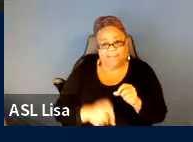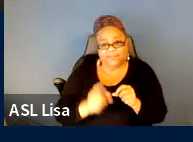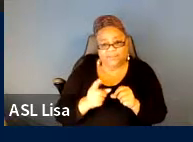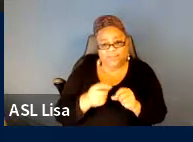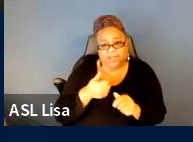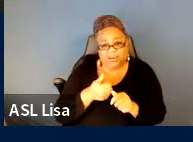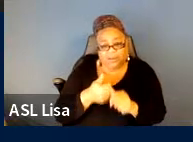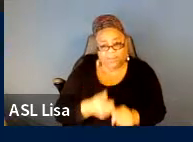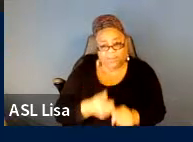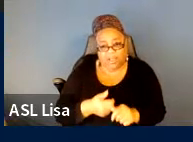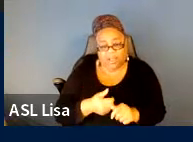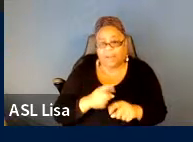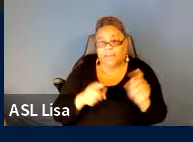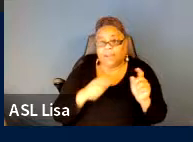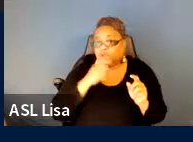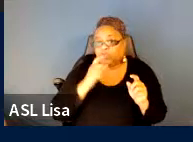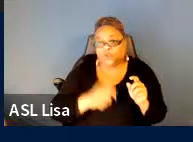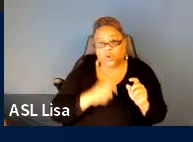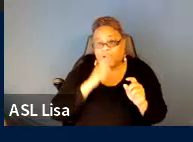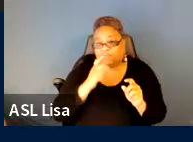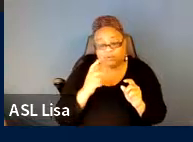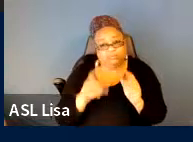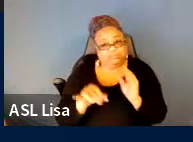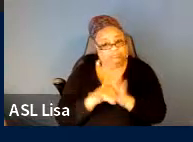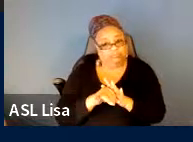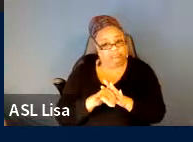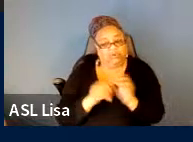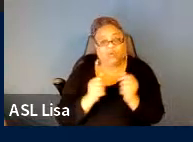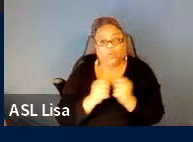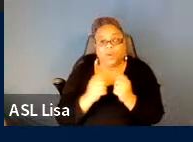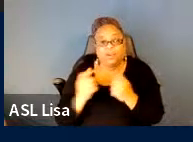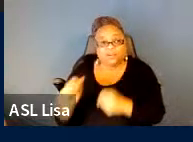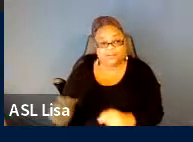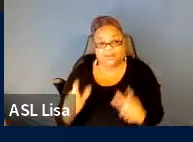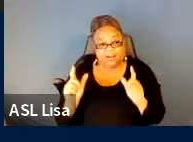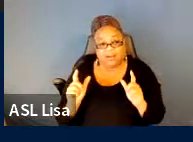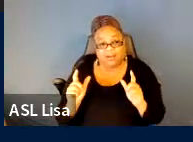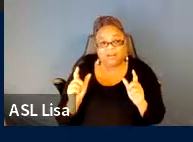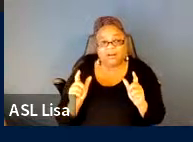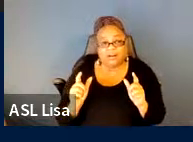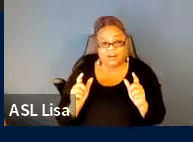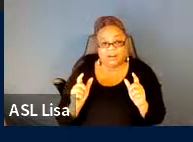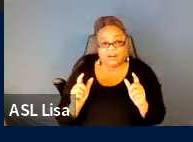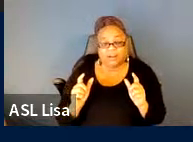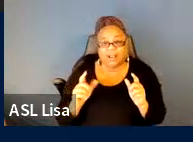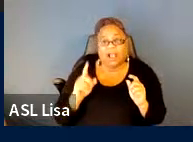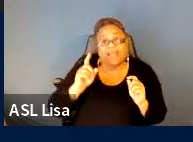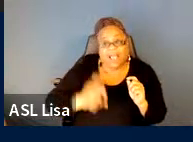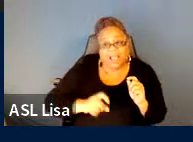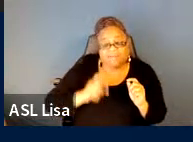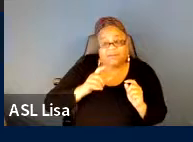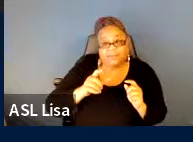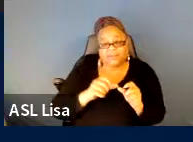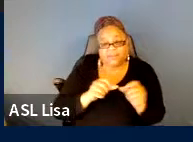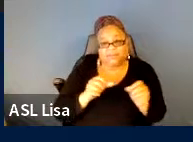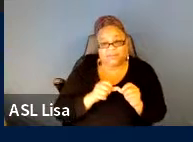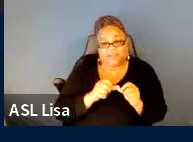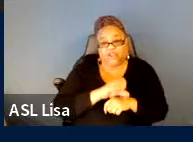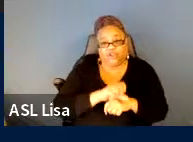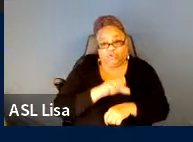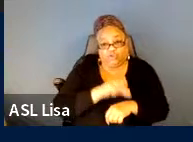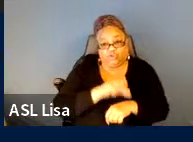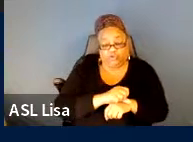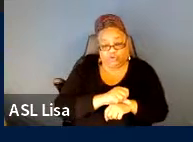identified by a sign. In other words, there needs to be spaces reserved exclusively for use by people